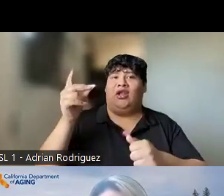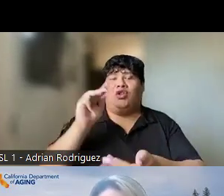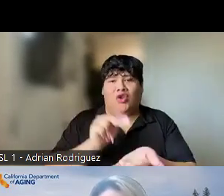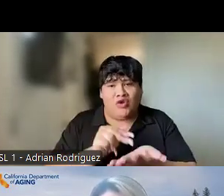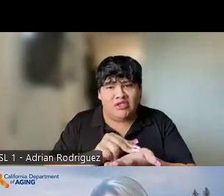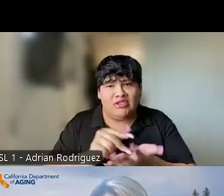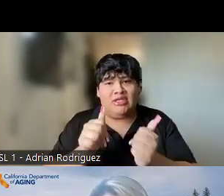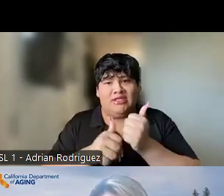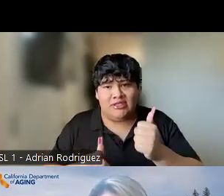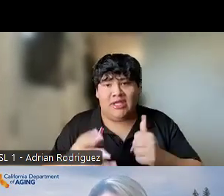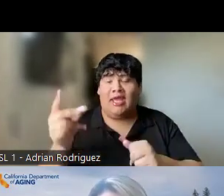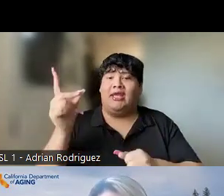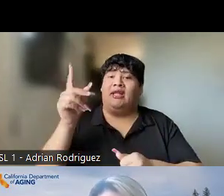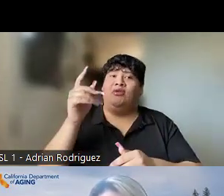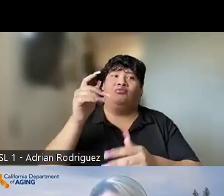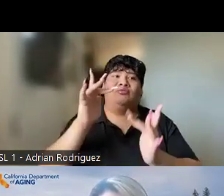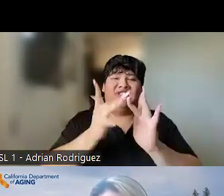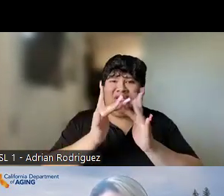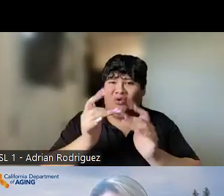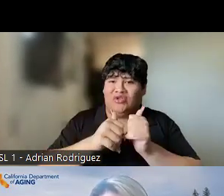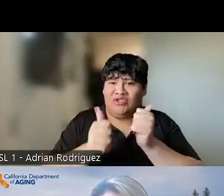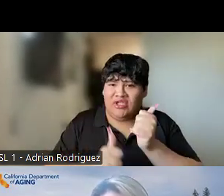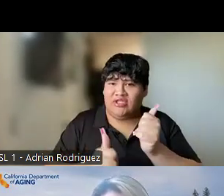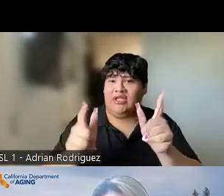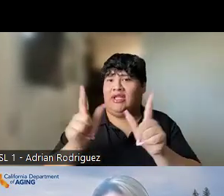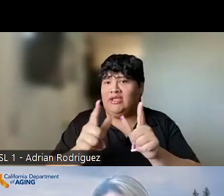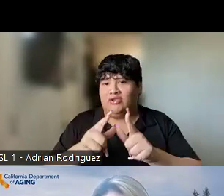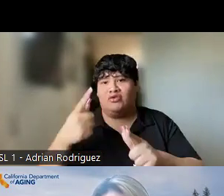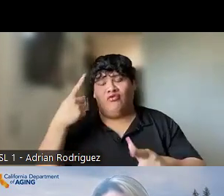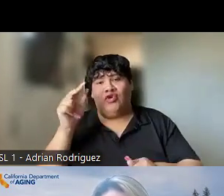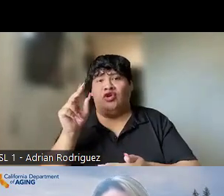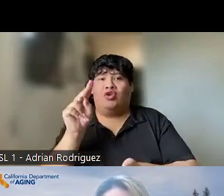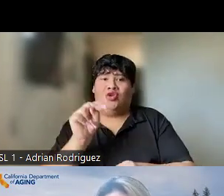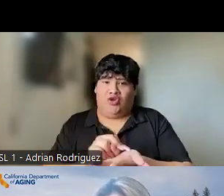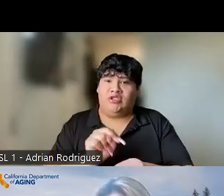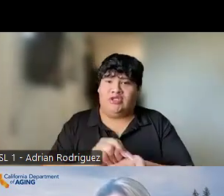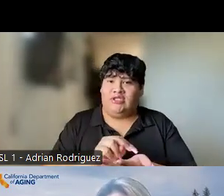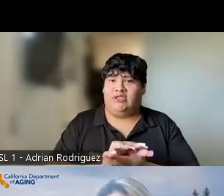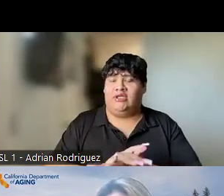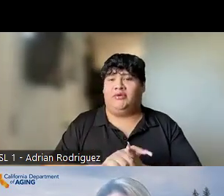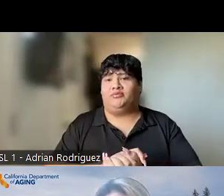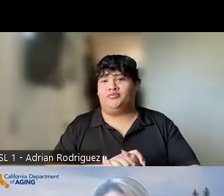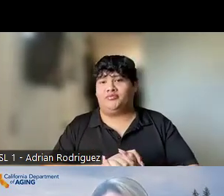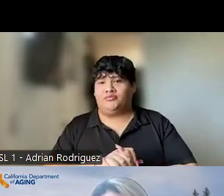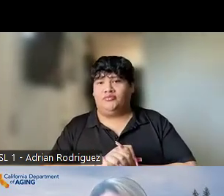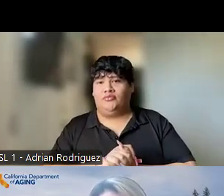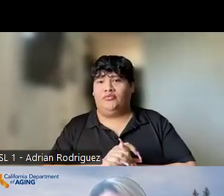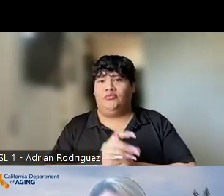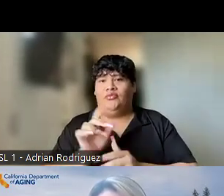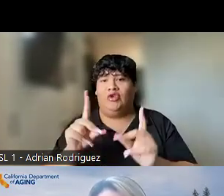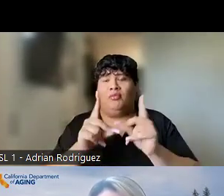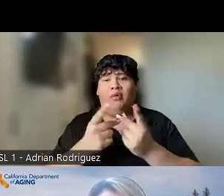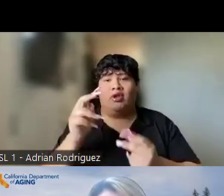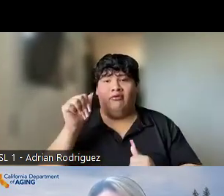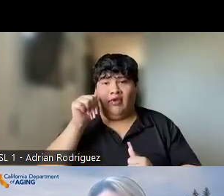assistants, medical technicians, and licensed vocational nurses. Additionally, the Department of Aging